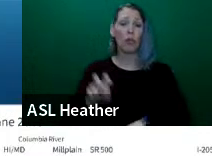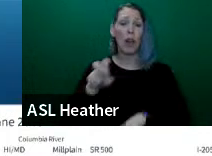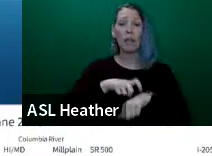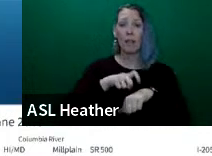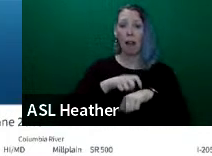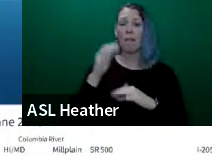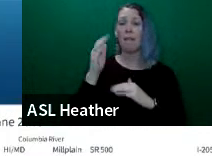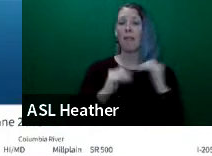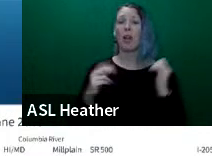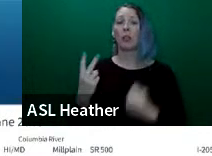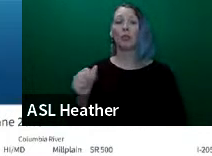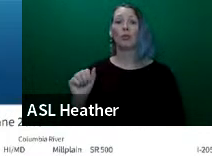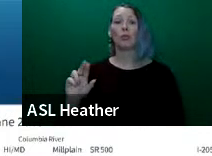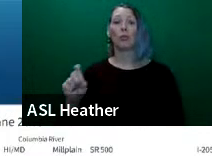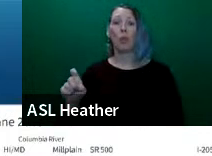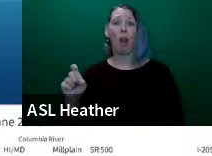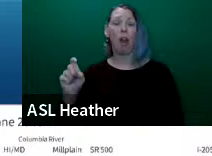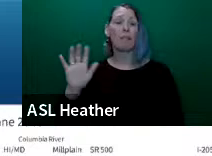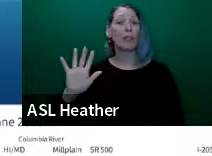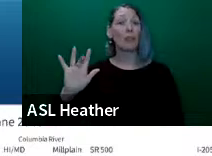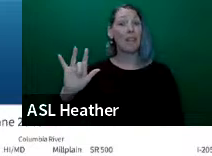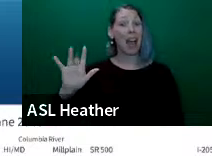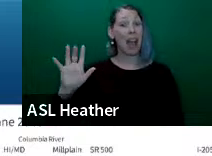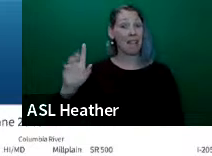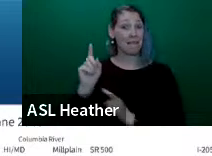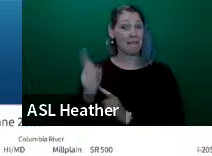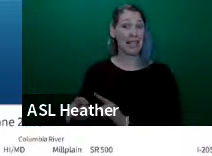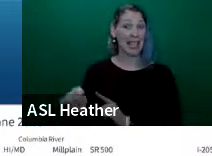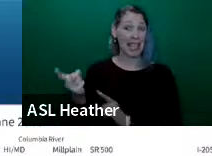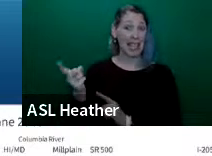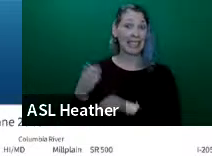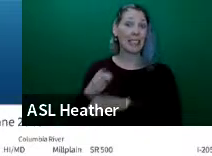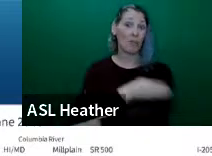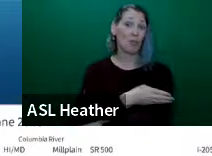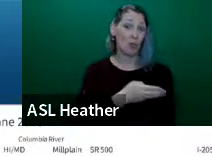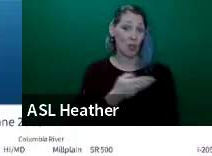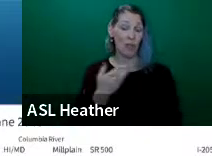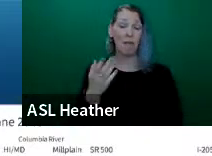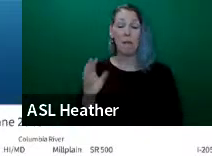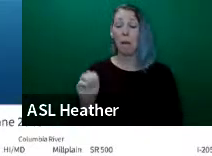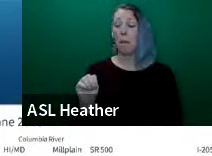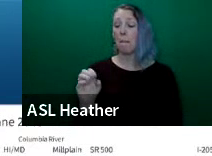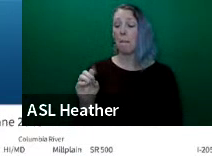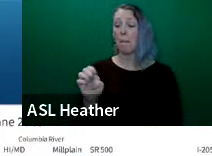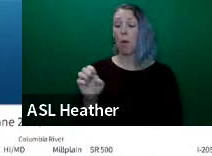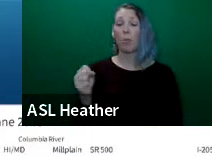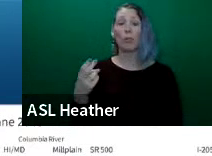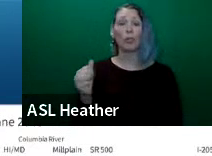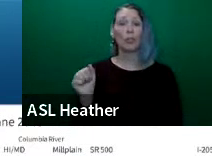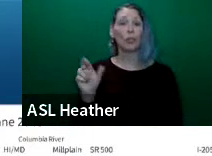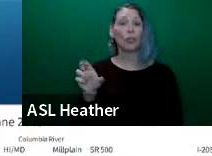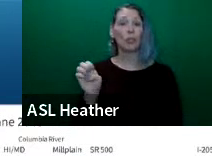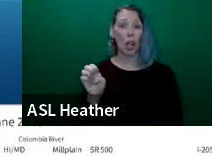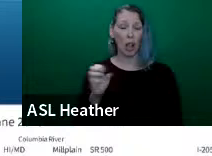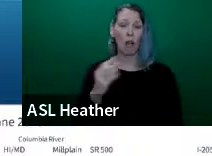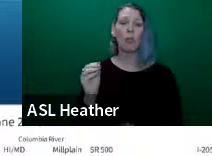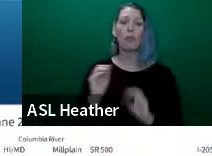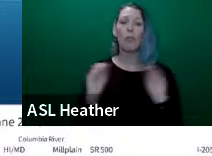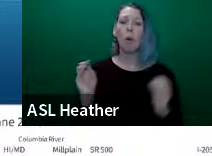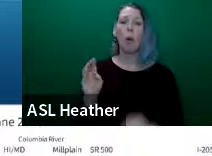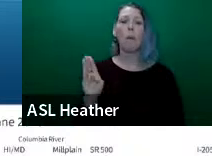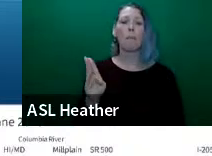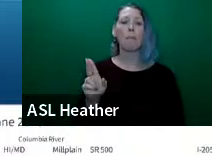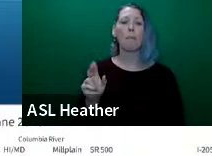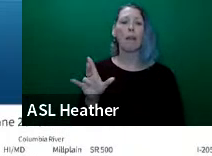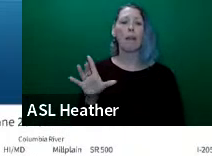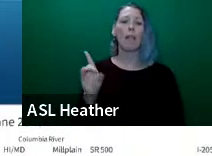the two aux, you knock down about 25 minutes kind of improvement. Mode share, we got the no build there, and then you got the one aux versus two